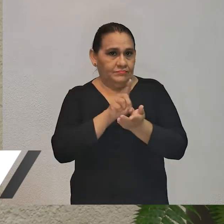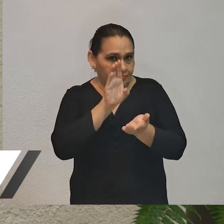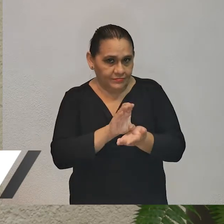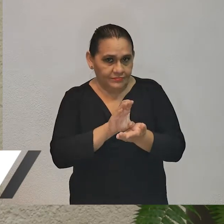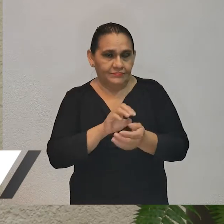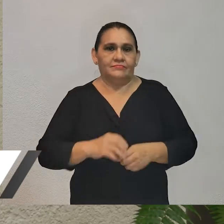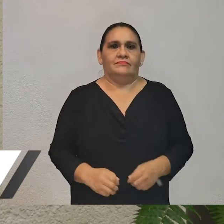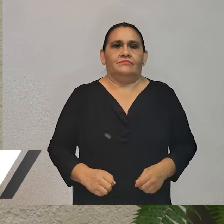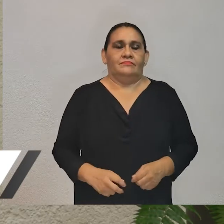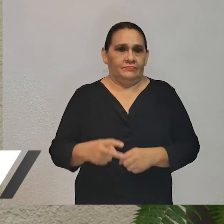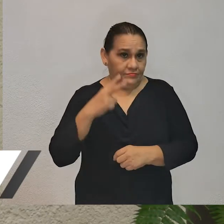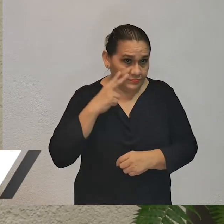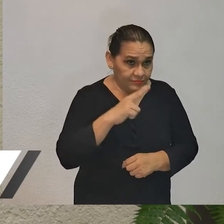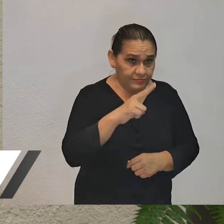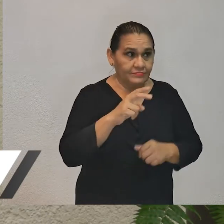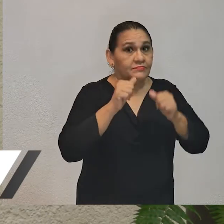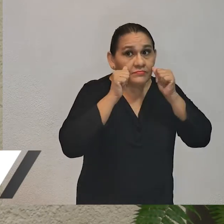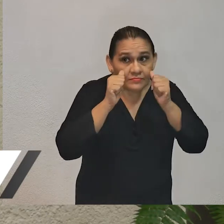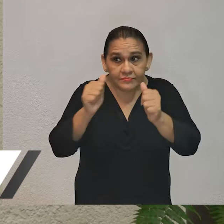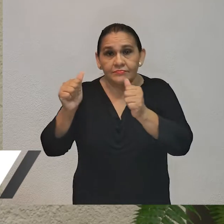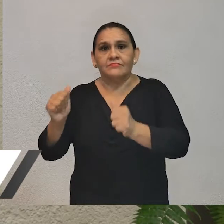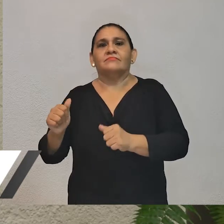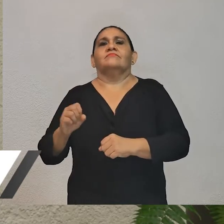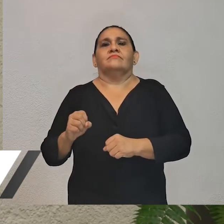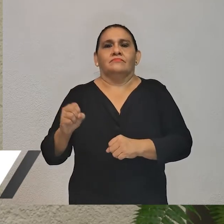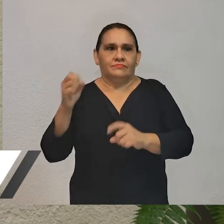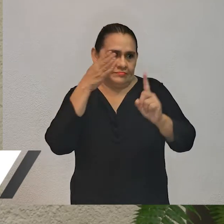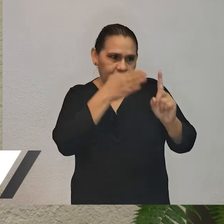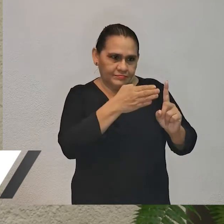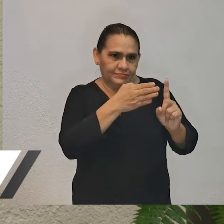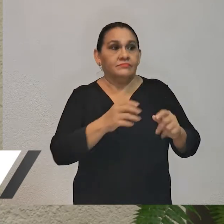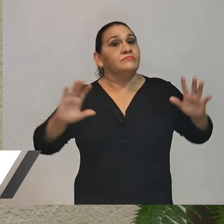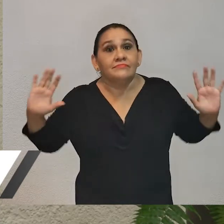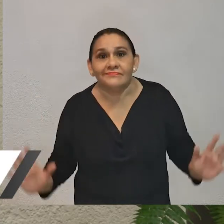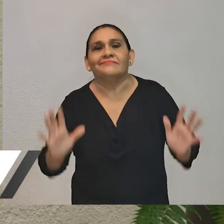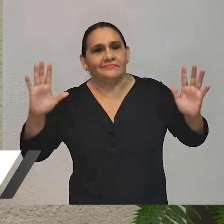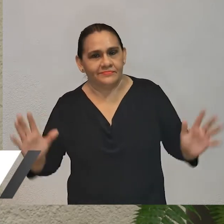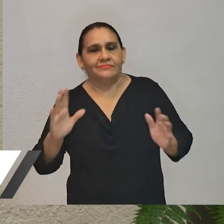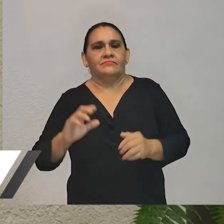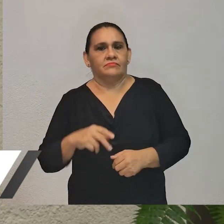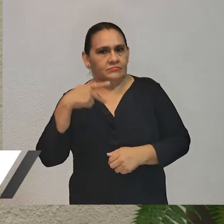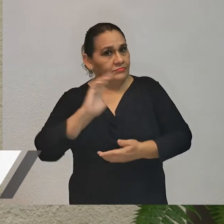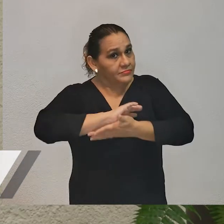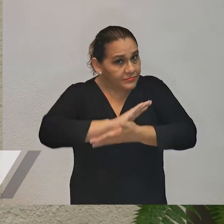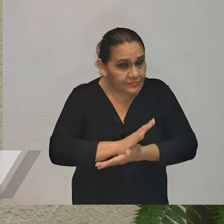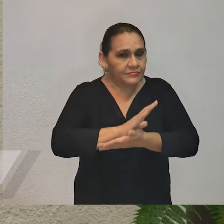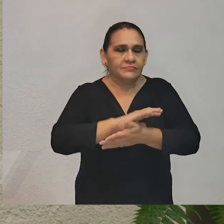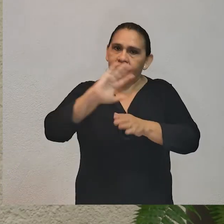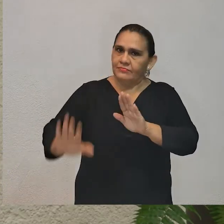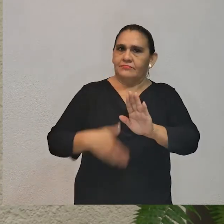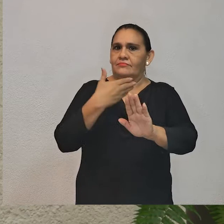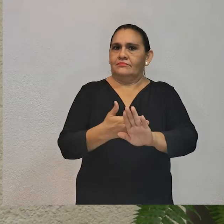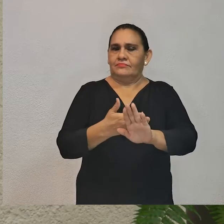mejen nuumtako'ob ti máasewáal kaajo'ob yéetel Afromexicanilo'ob. Le je'la' tumen yaab mootsil